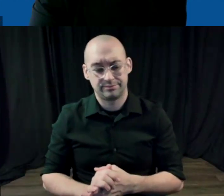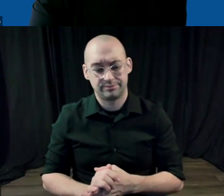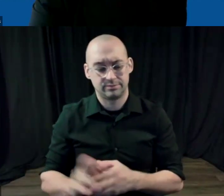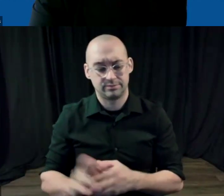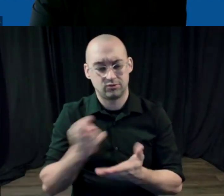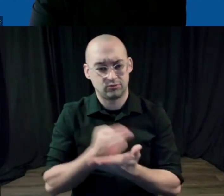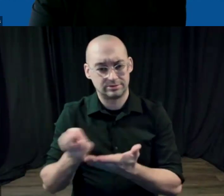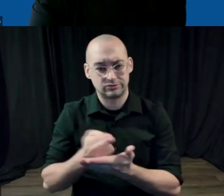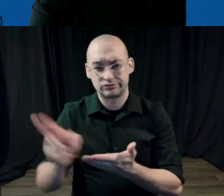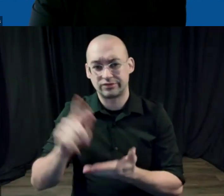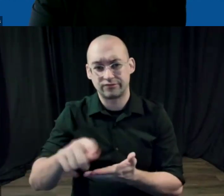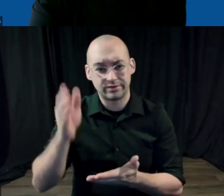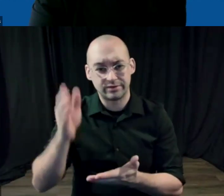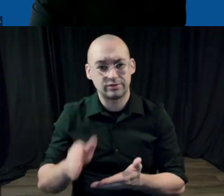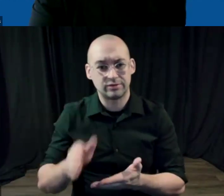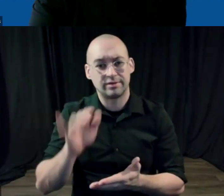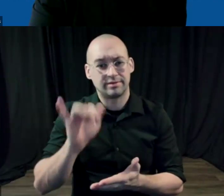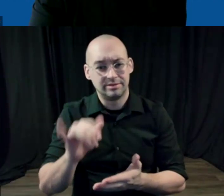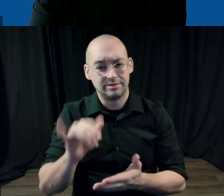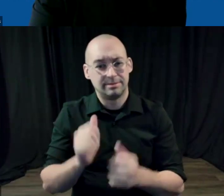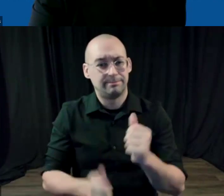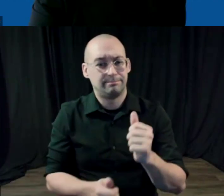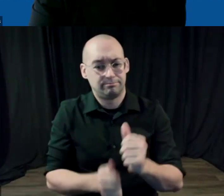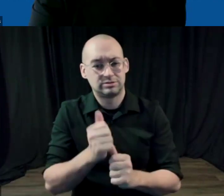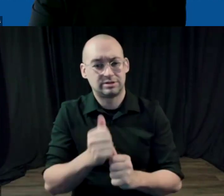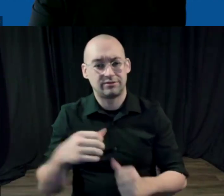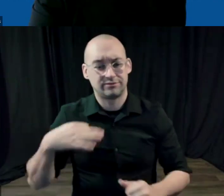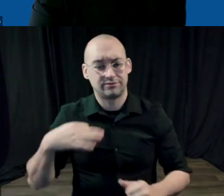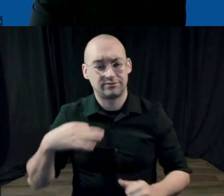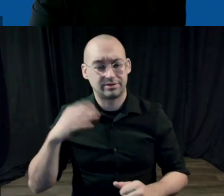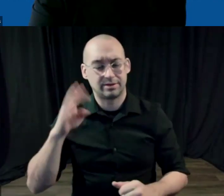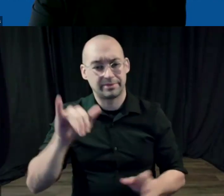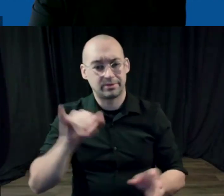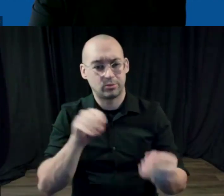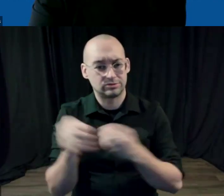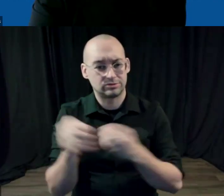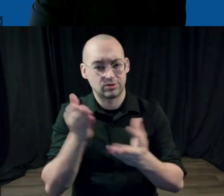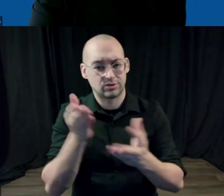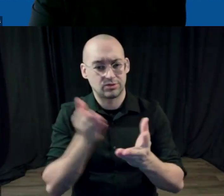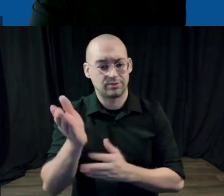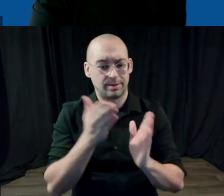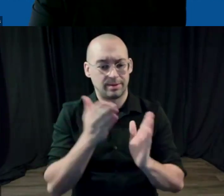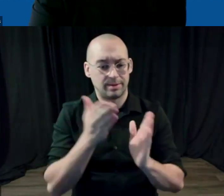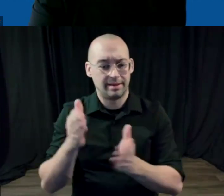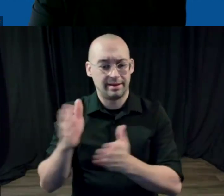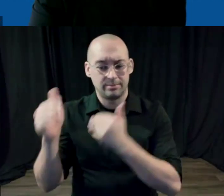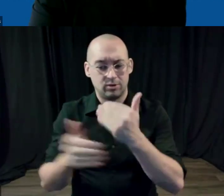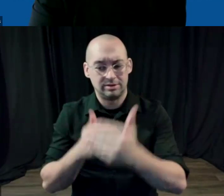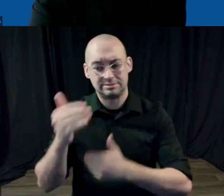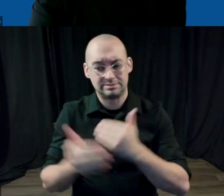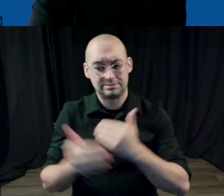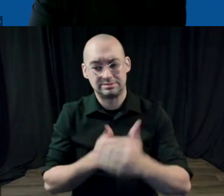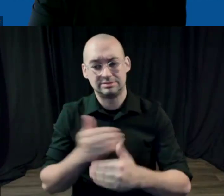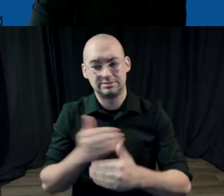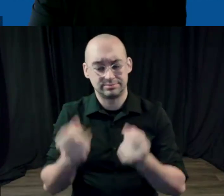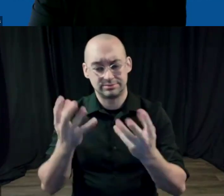this is material that was mostly volunteered by organizations during the planning process. There was some desktop research and some